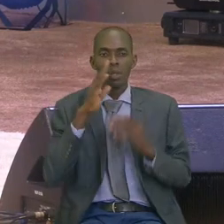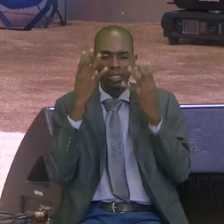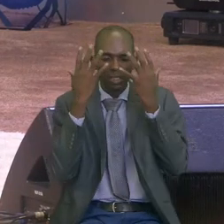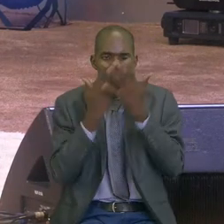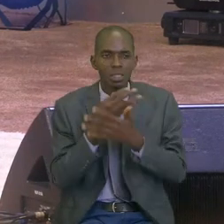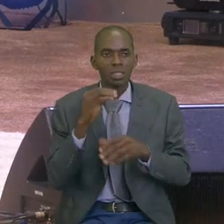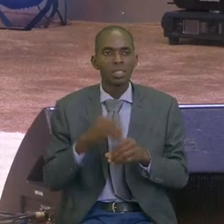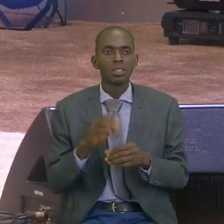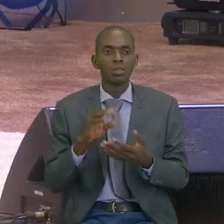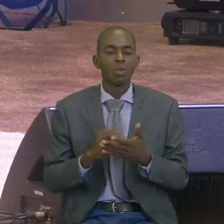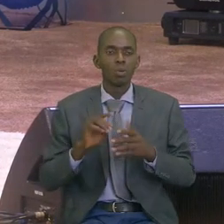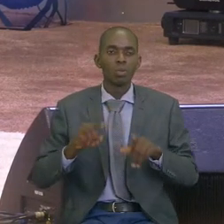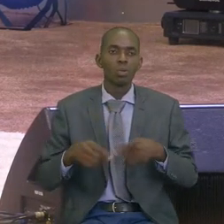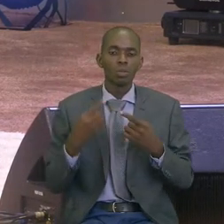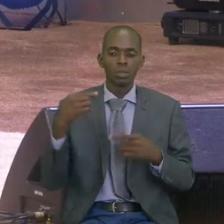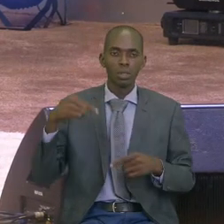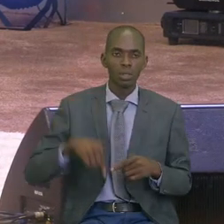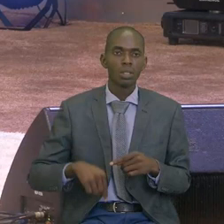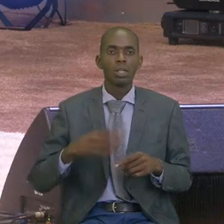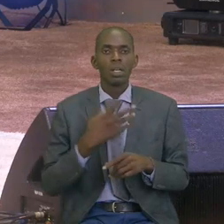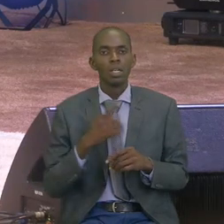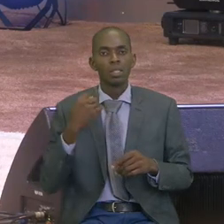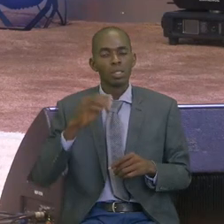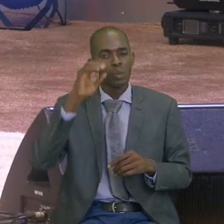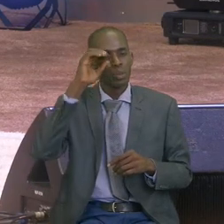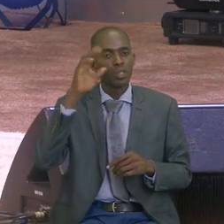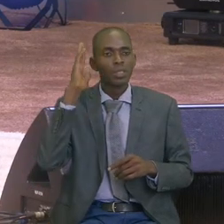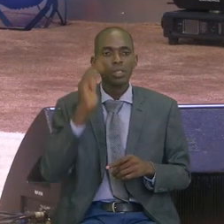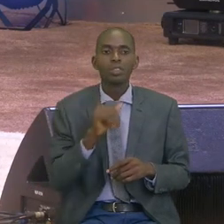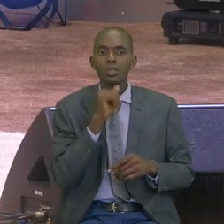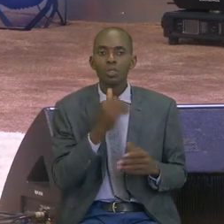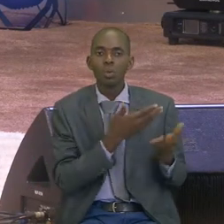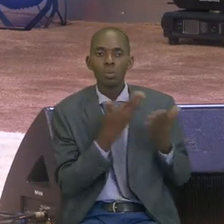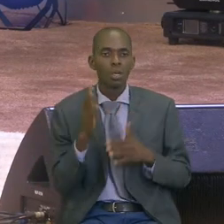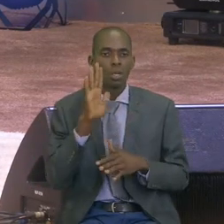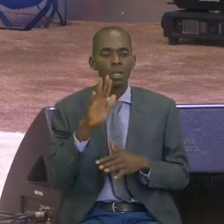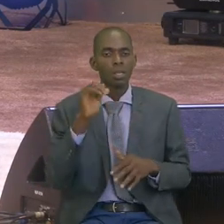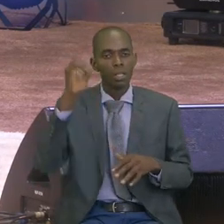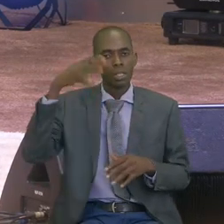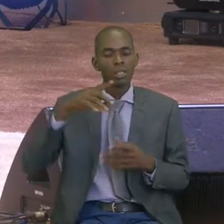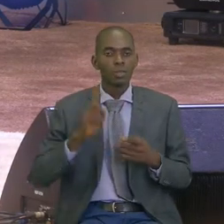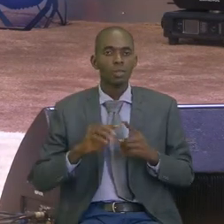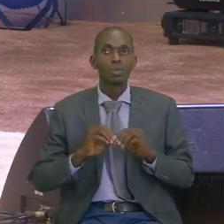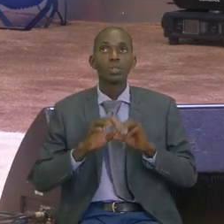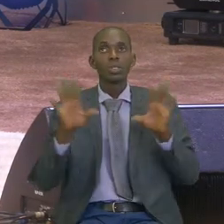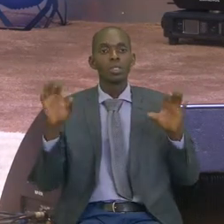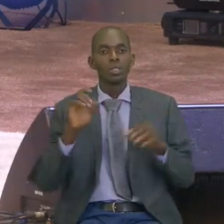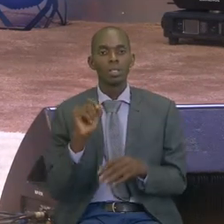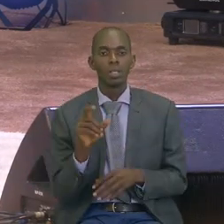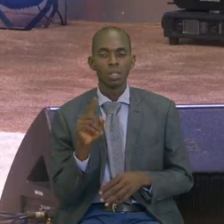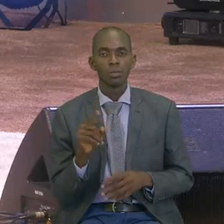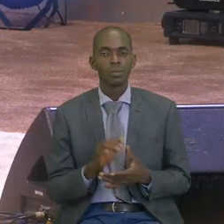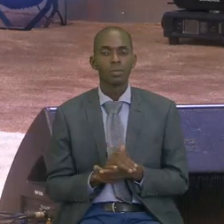going forth, and the moon shall not cause a light to shine. And then in verse